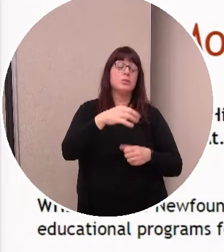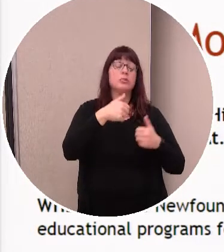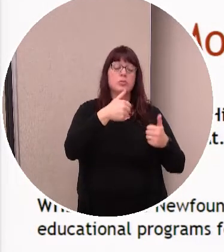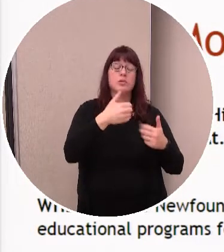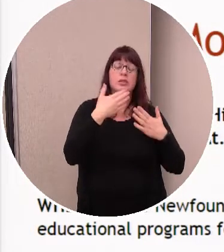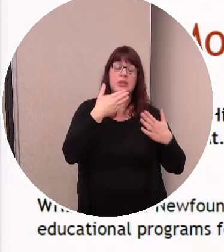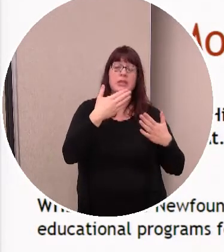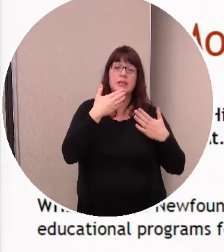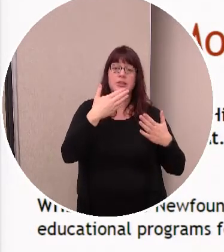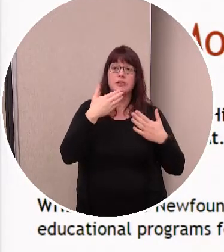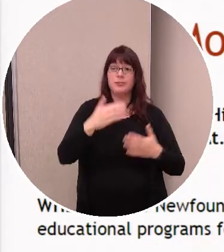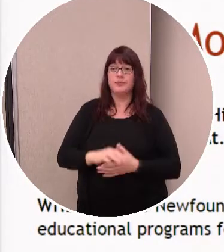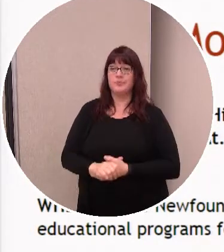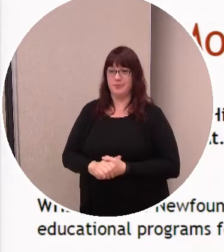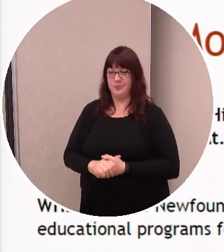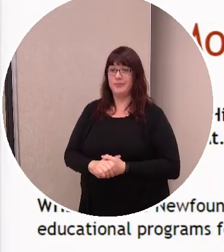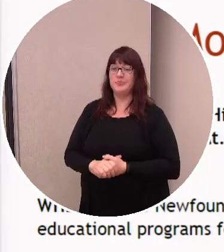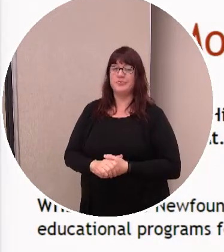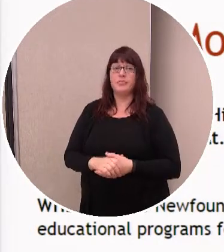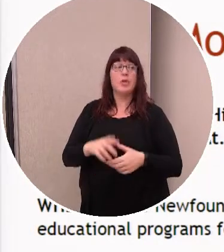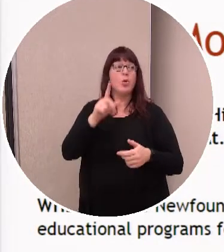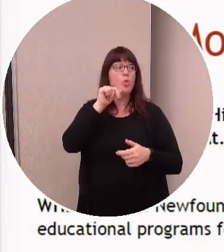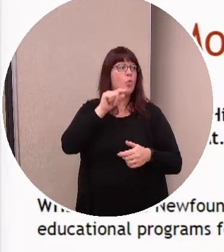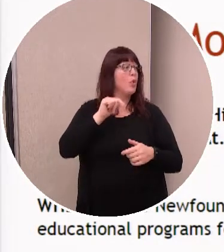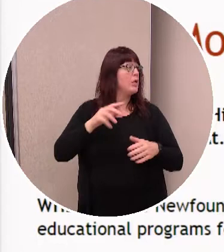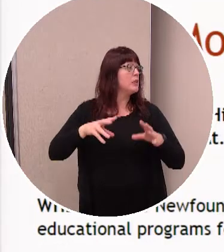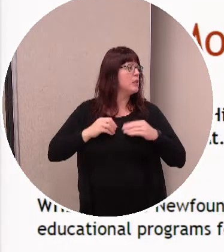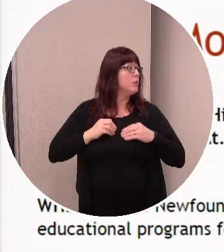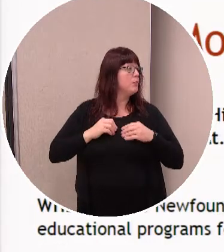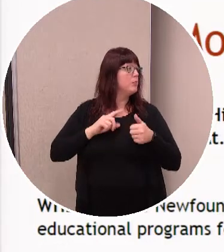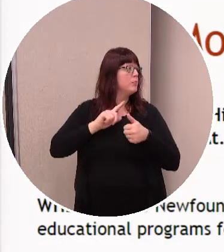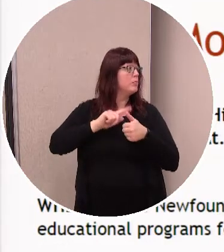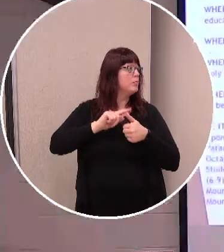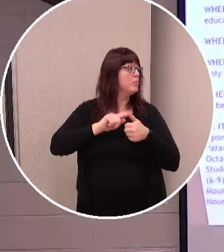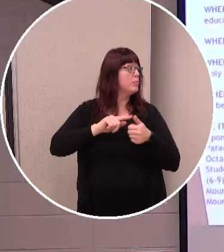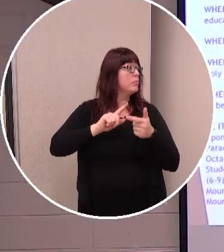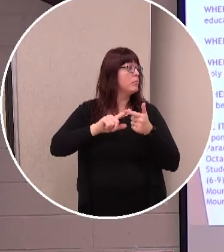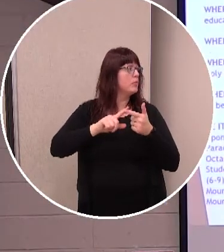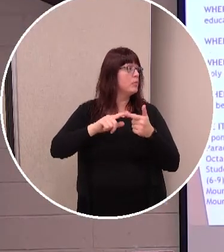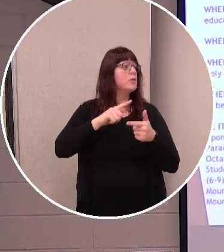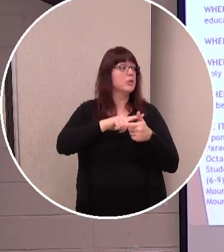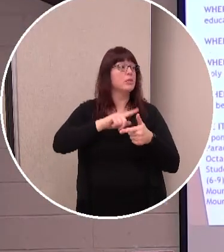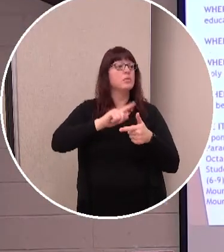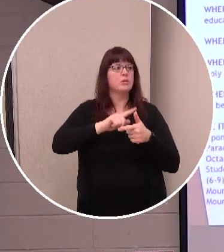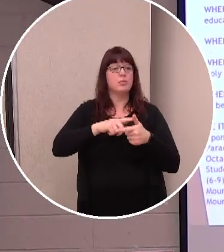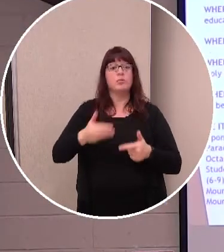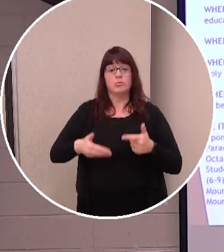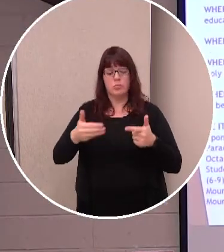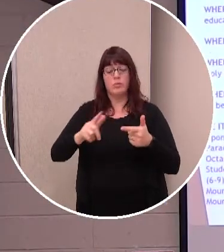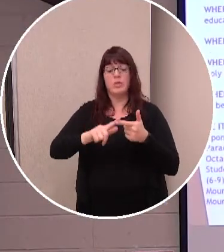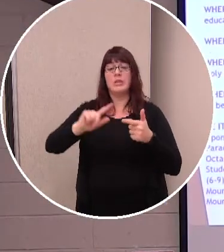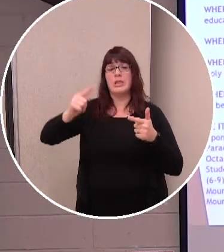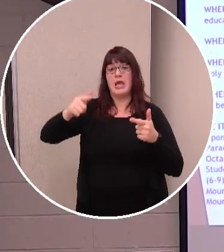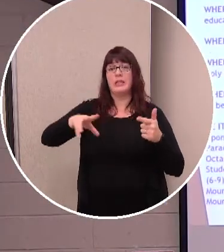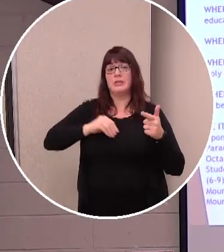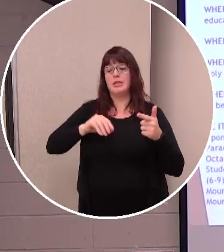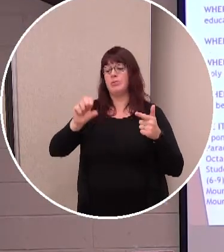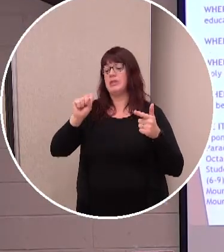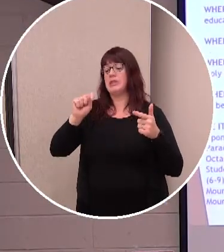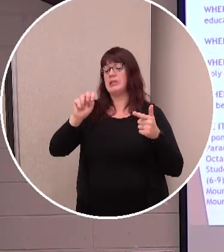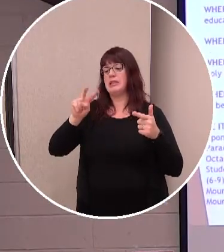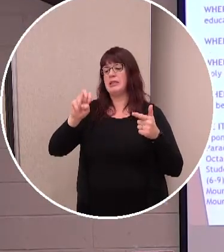Motion is moved. Can I hear a seconder? Seconder by Steve Tessier. Any further discussion or question?